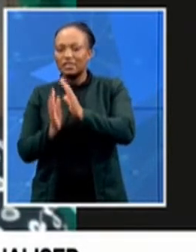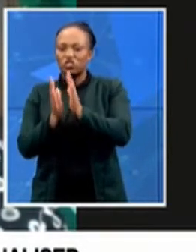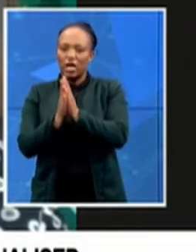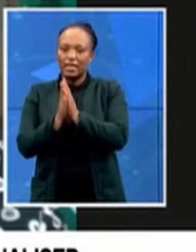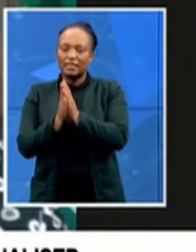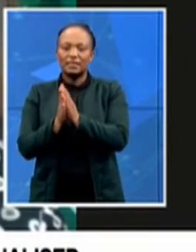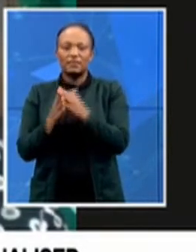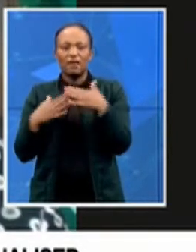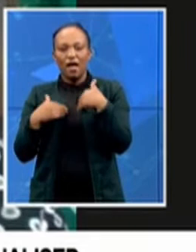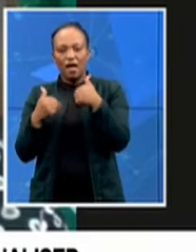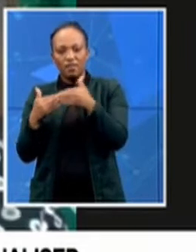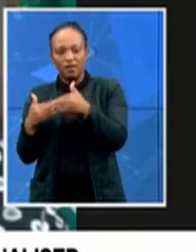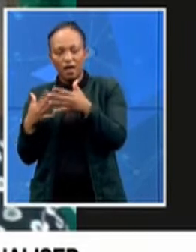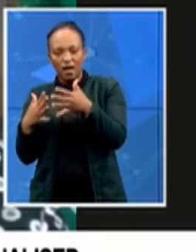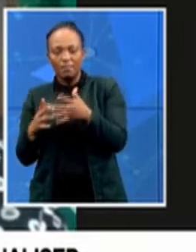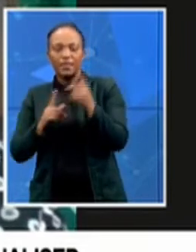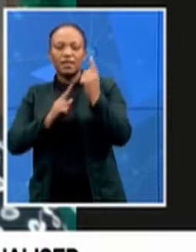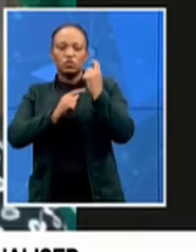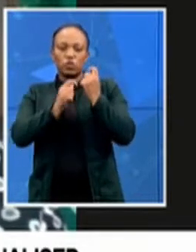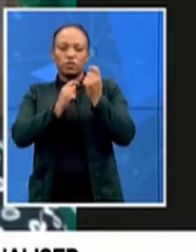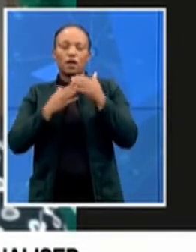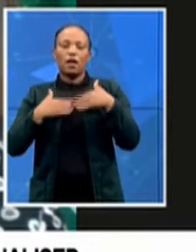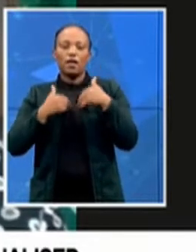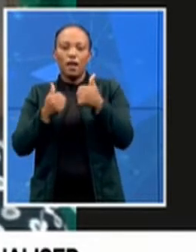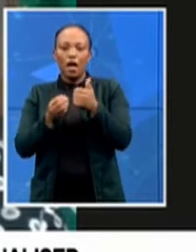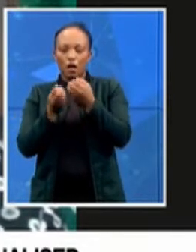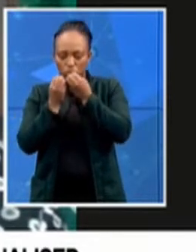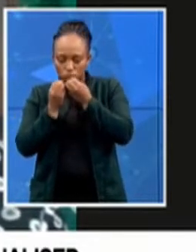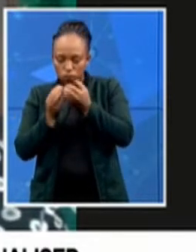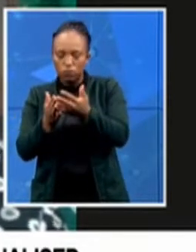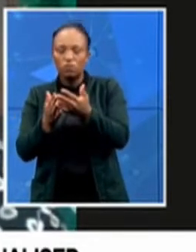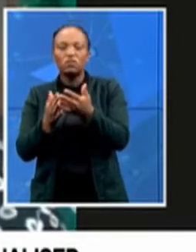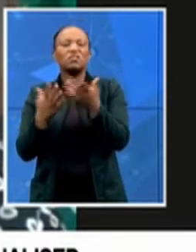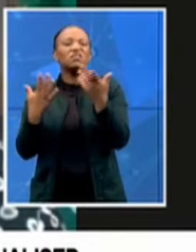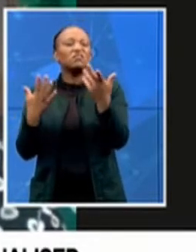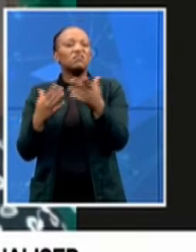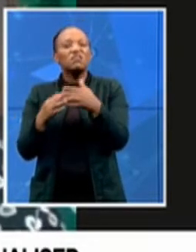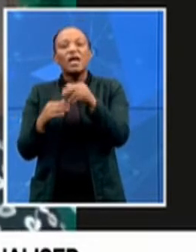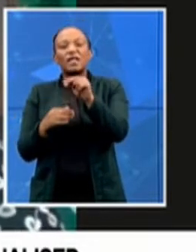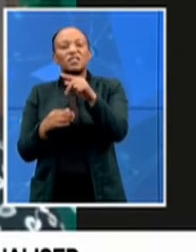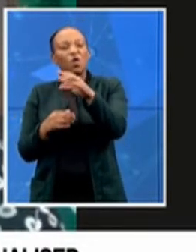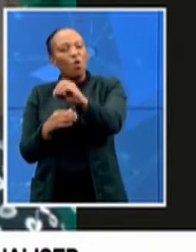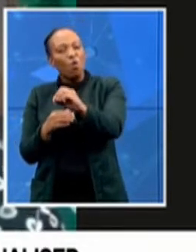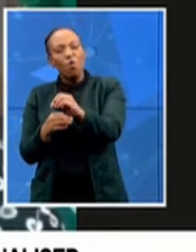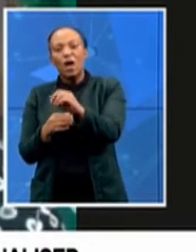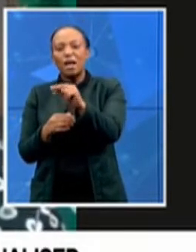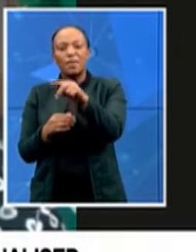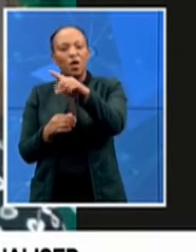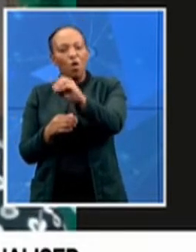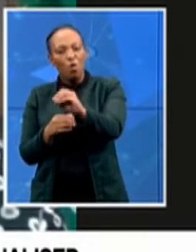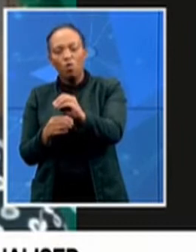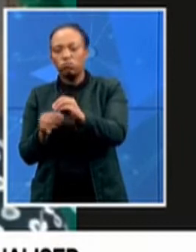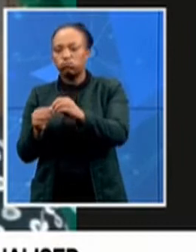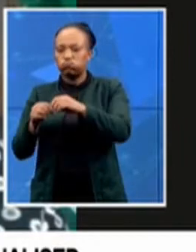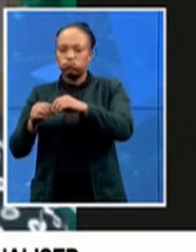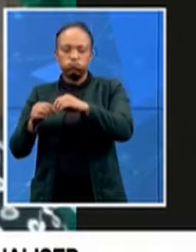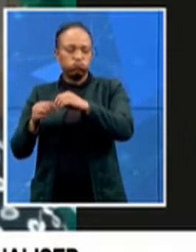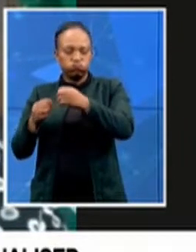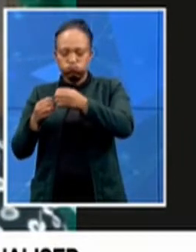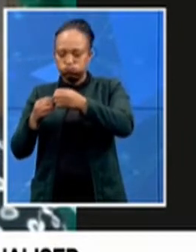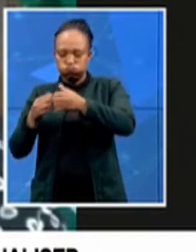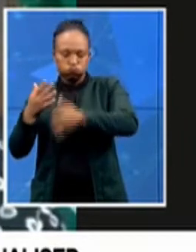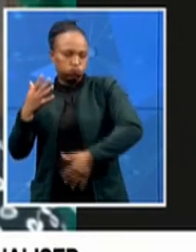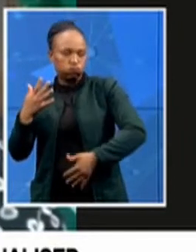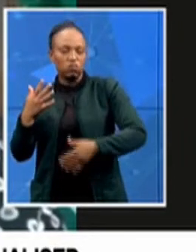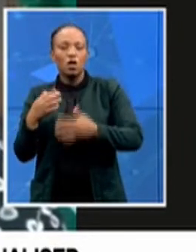traditional leaders, civil society movements, we need you to help us, youth organizations as well. We need you to help